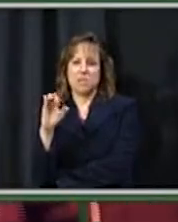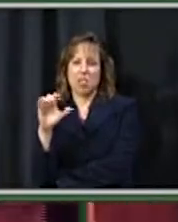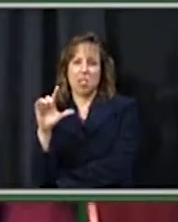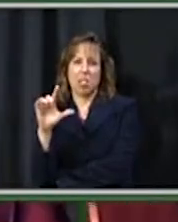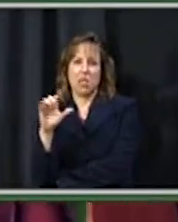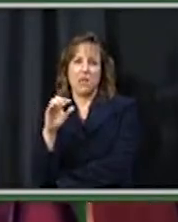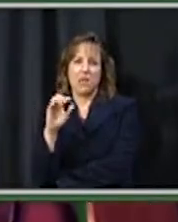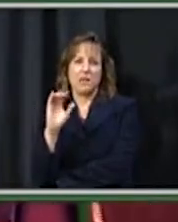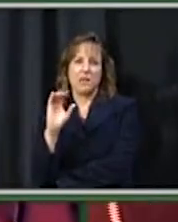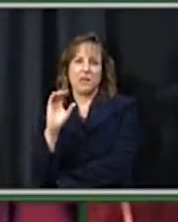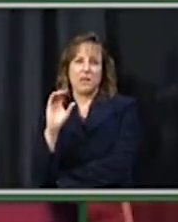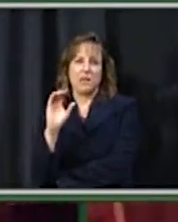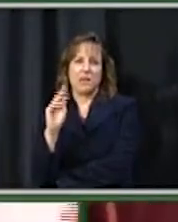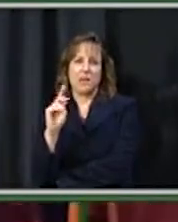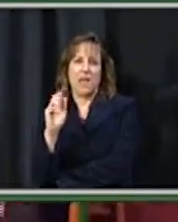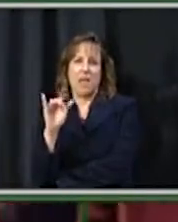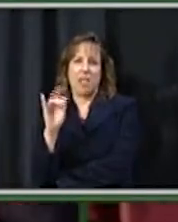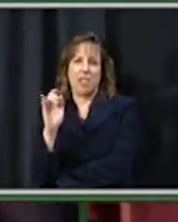Kaylin Marie Wheeler.